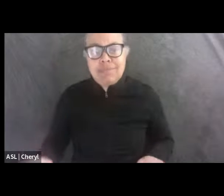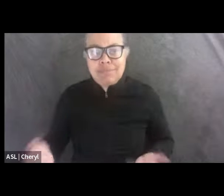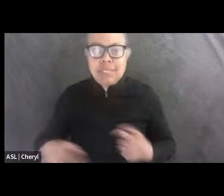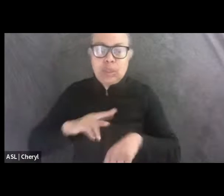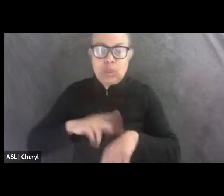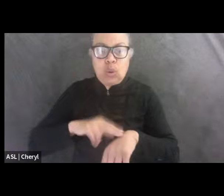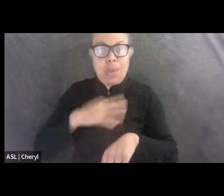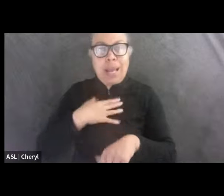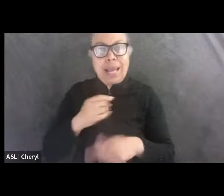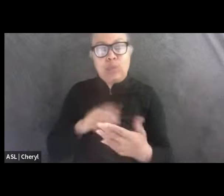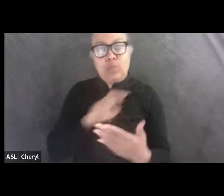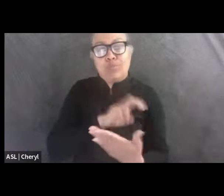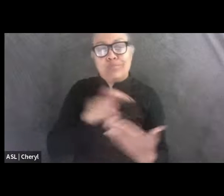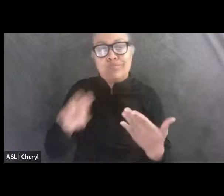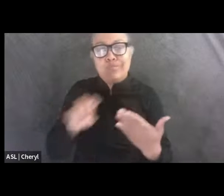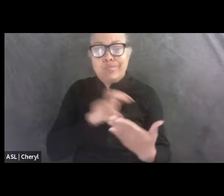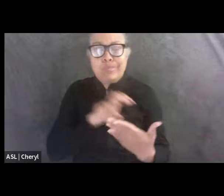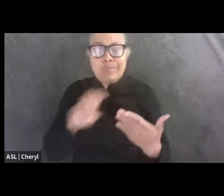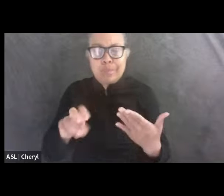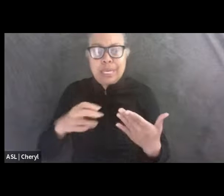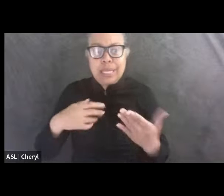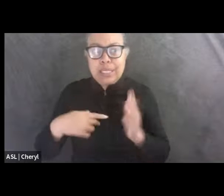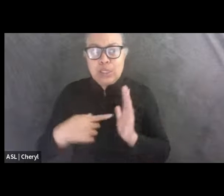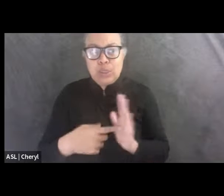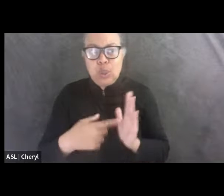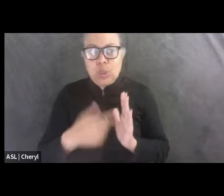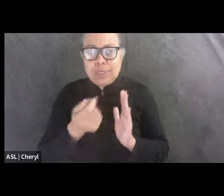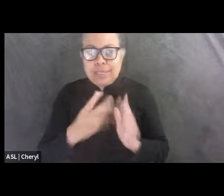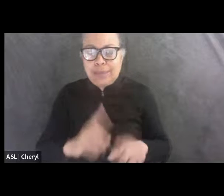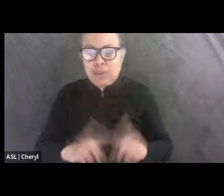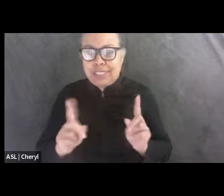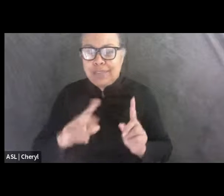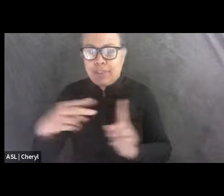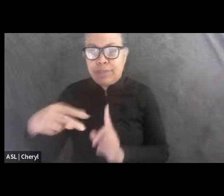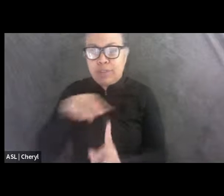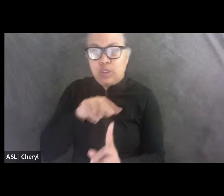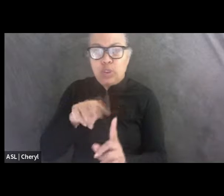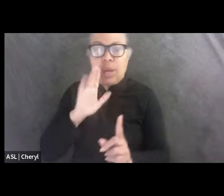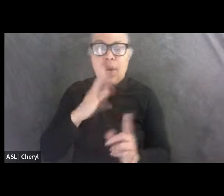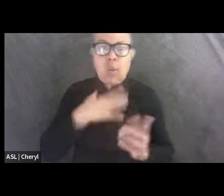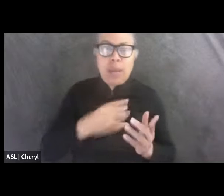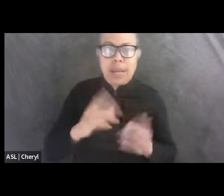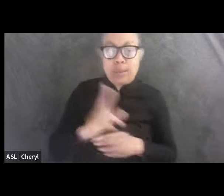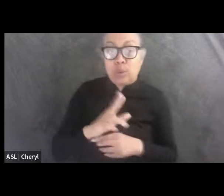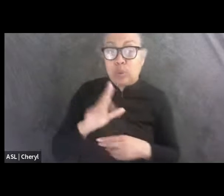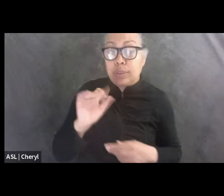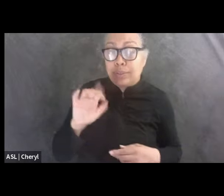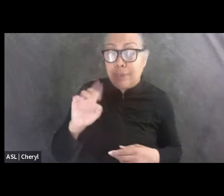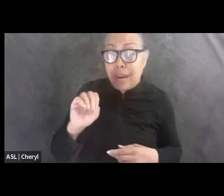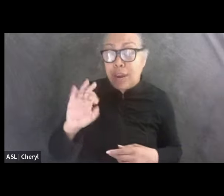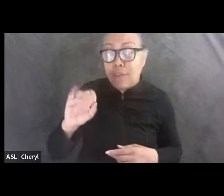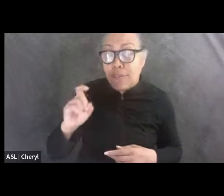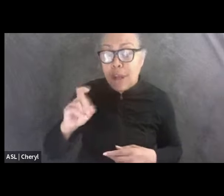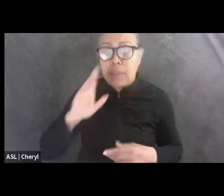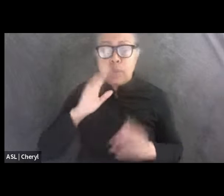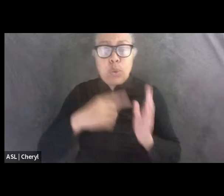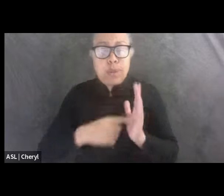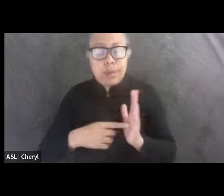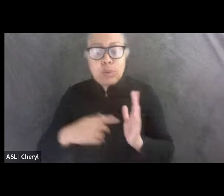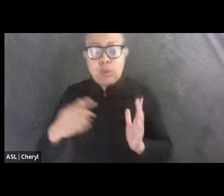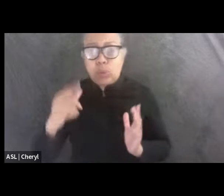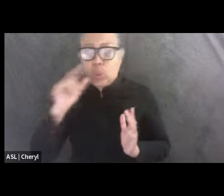jump back and forth between a lot of different views. I'd like to go to the Firefox so I can show people Google Maps of